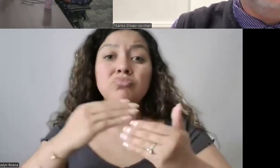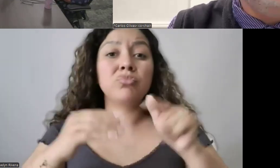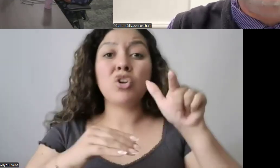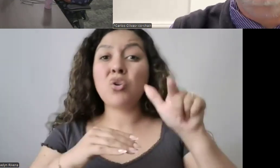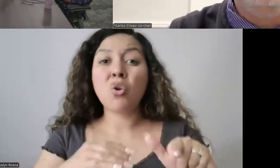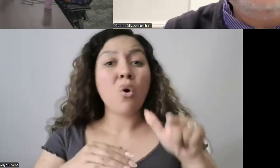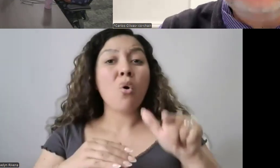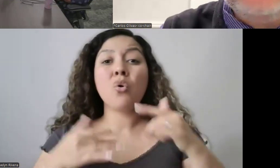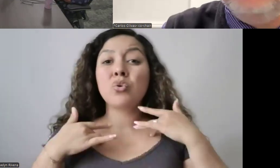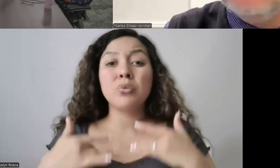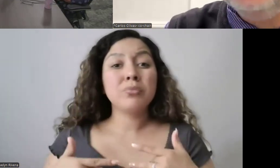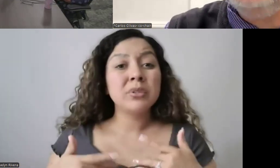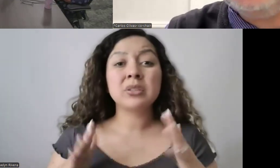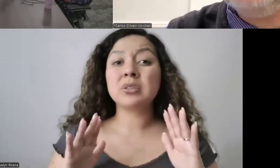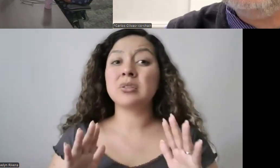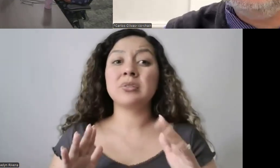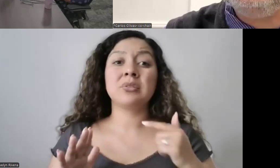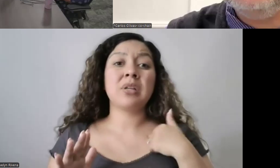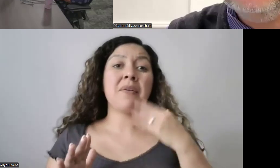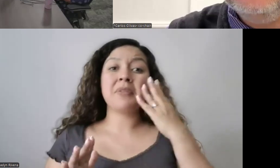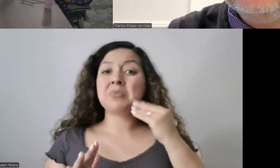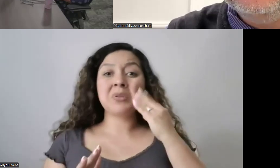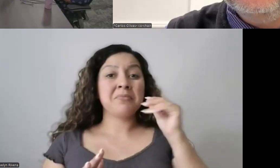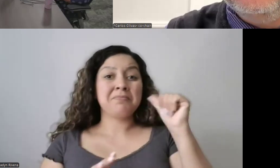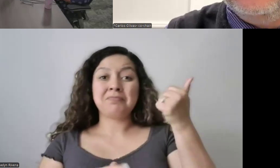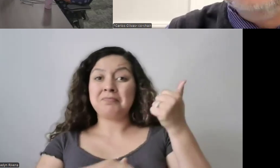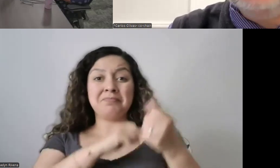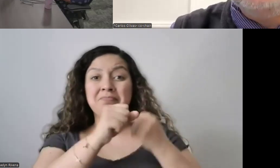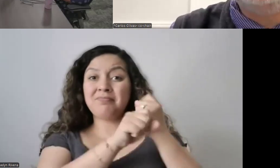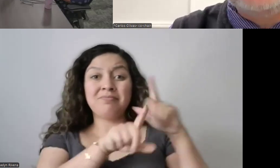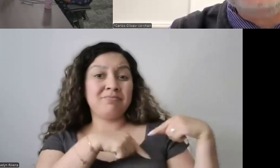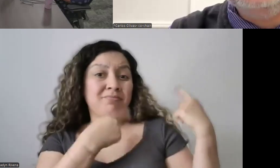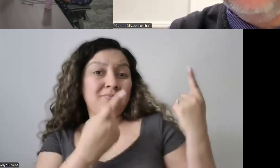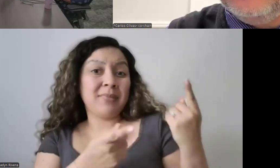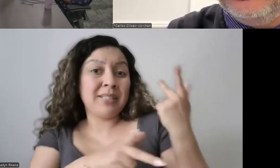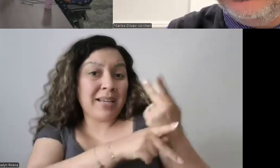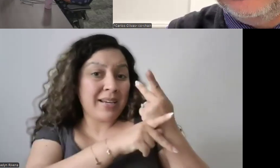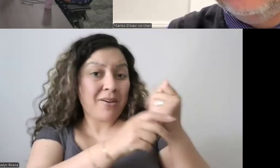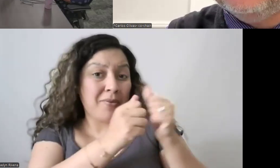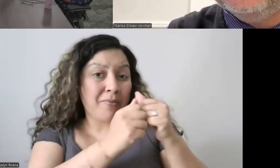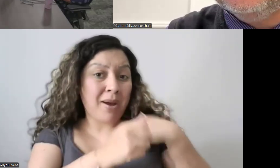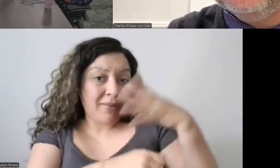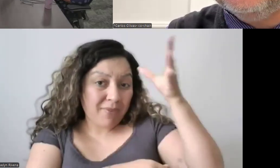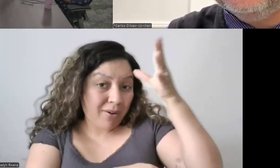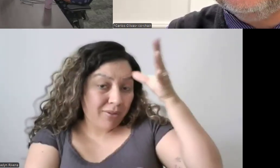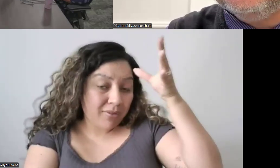in for possibly 10 plus years of caring for my dad.